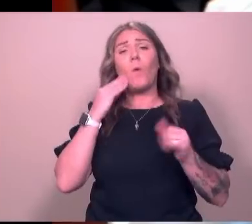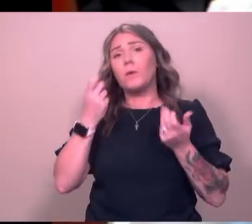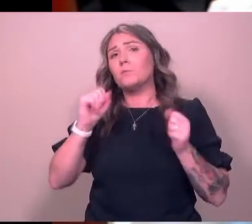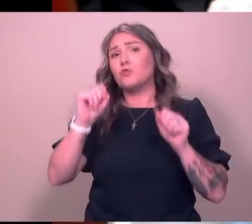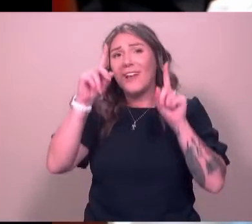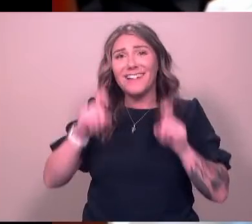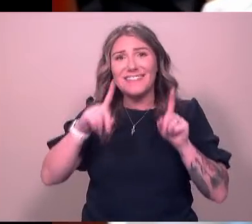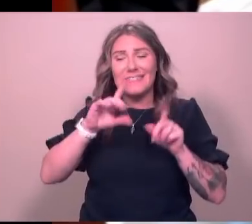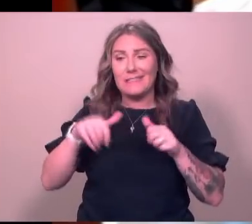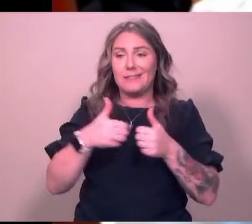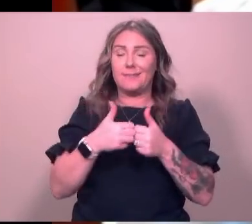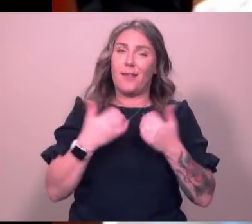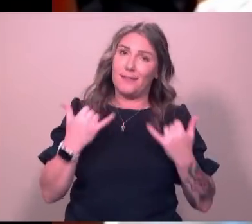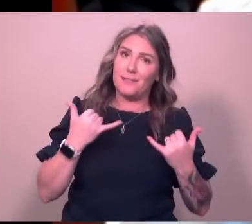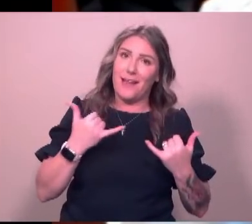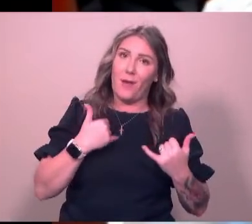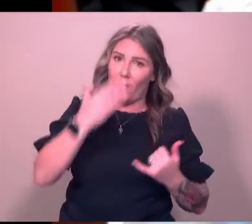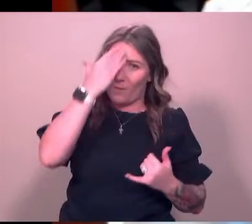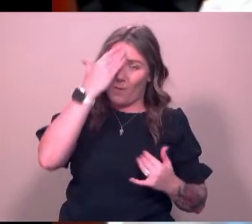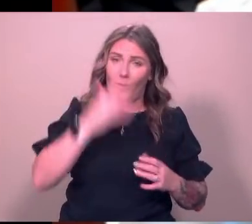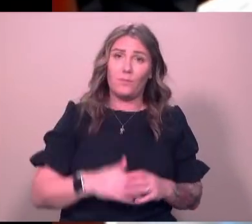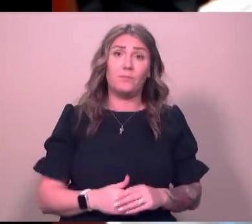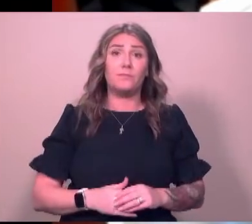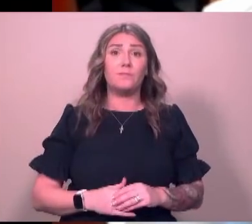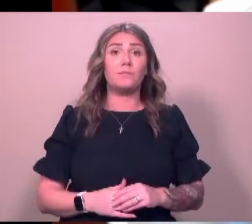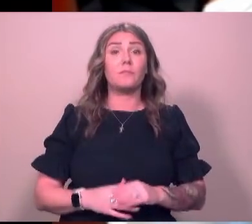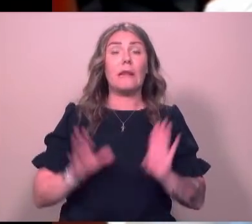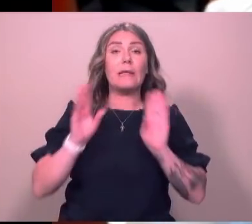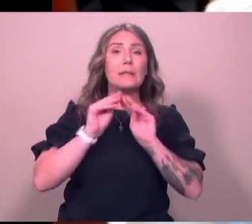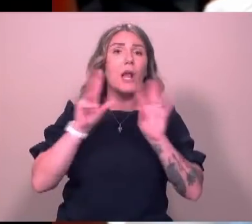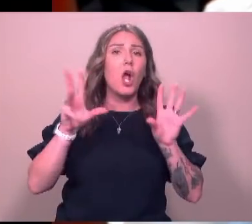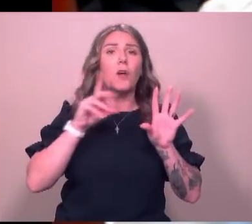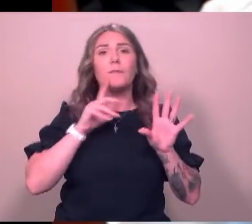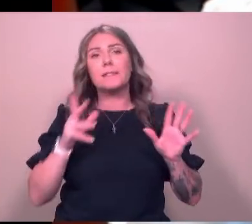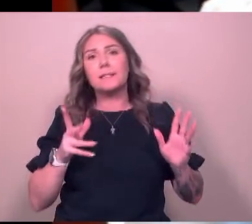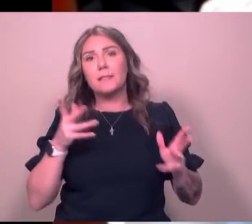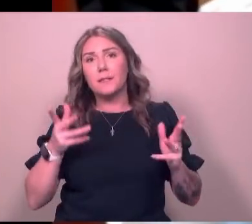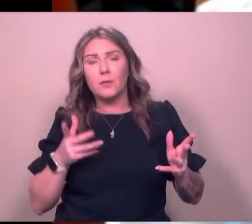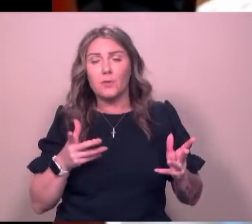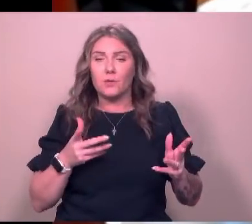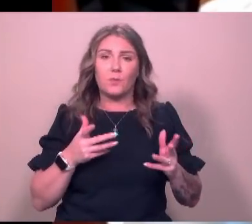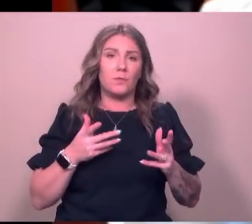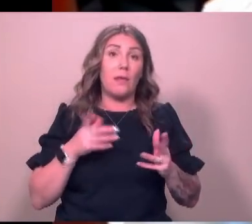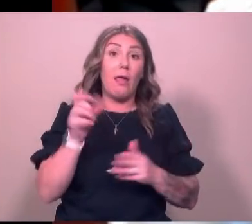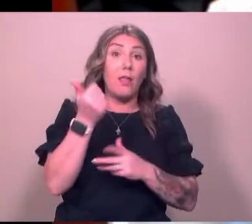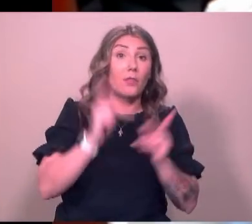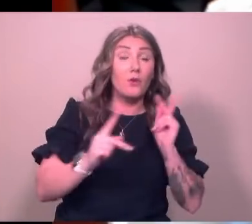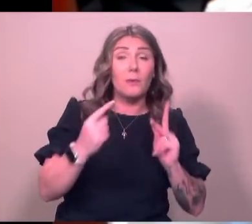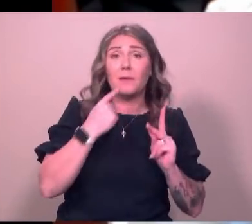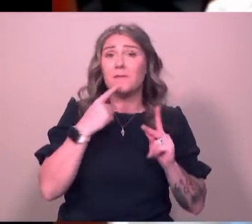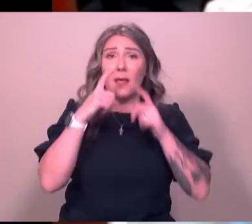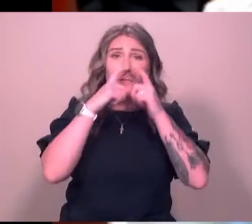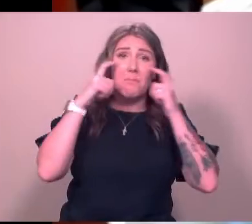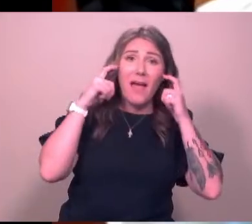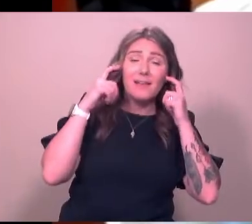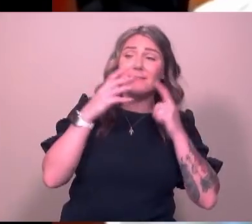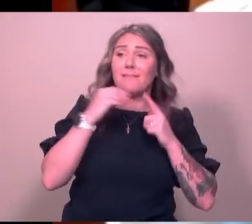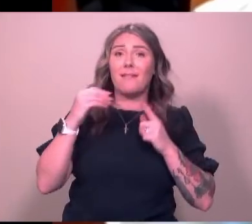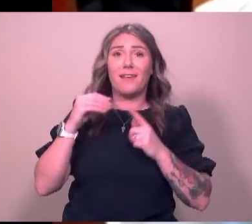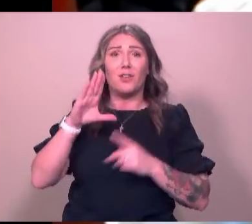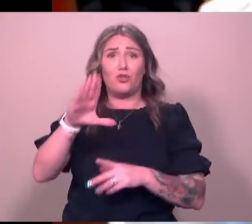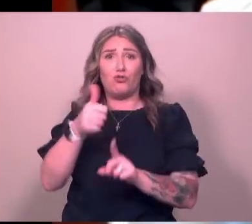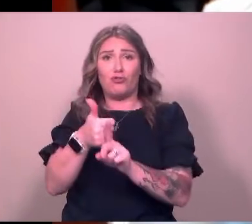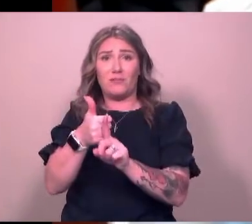that's a challenge right now. And then obviously what everyone else has said, masking and getting